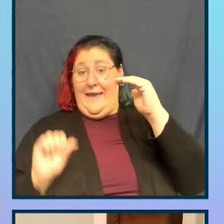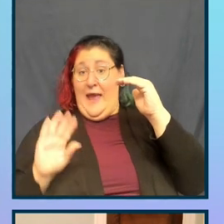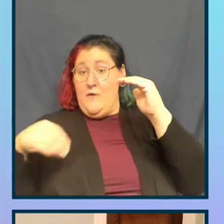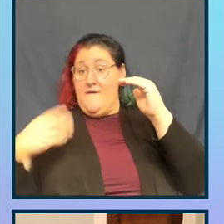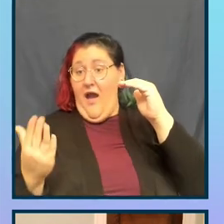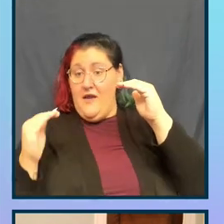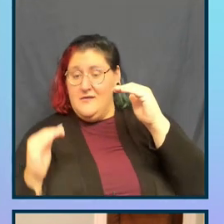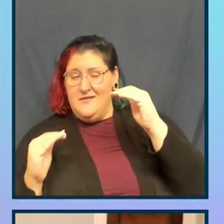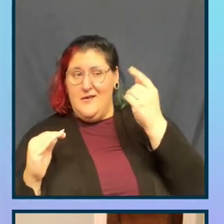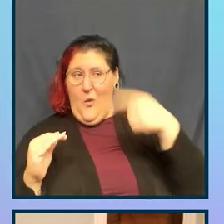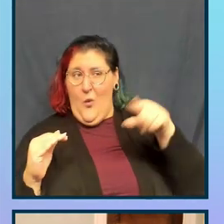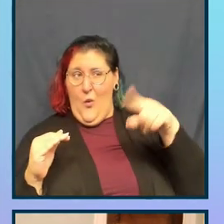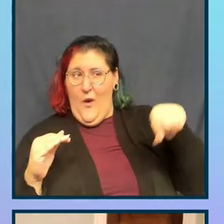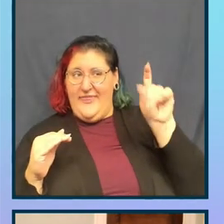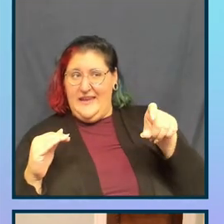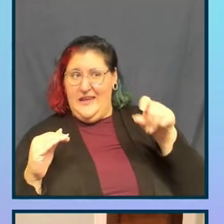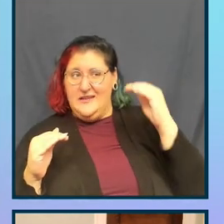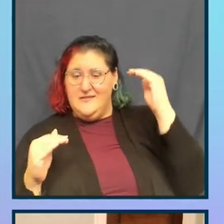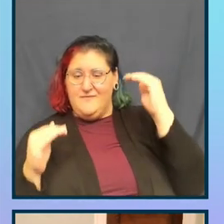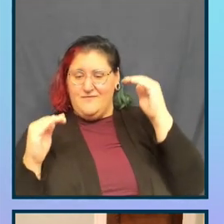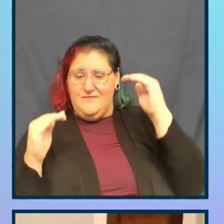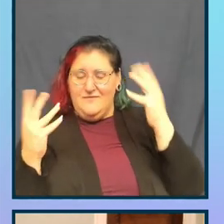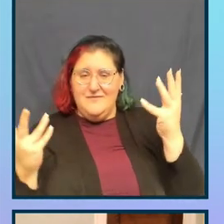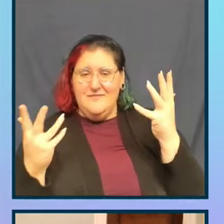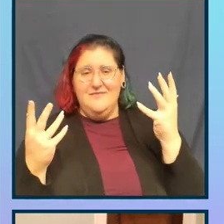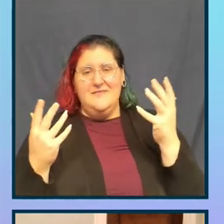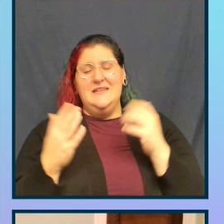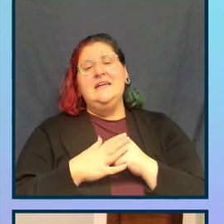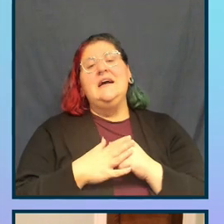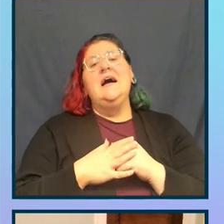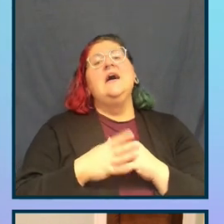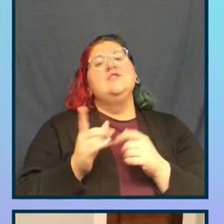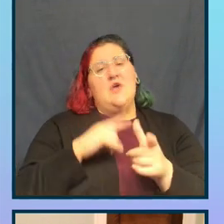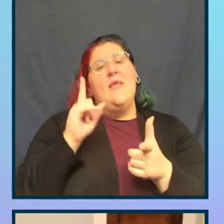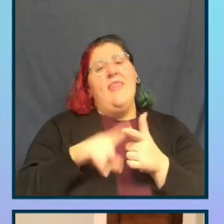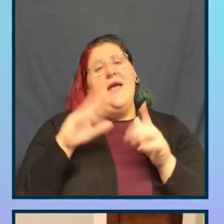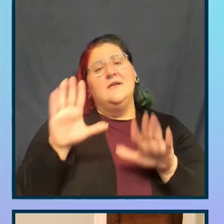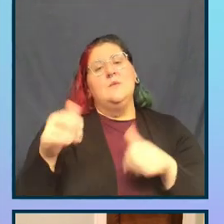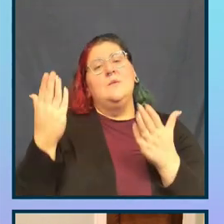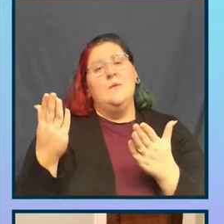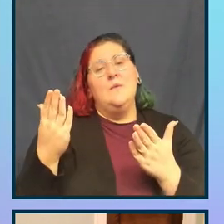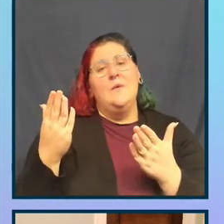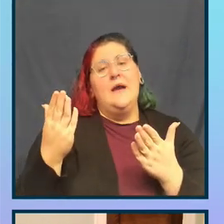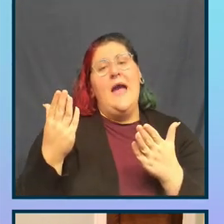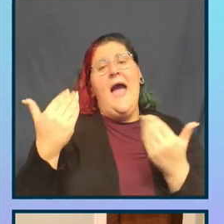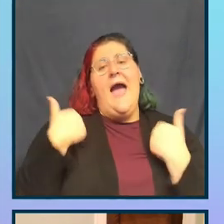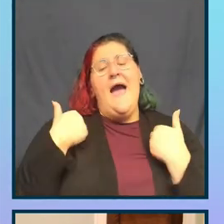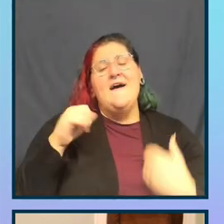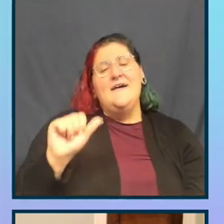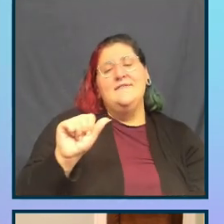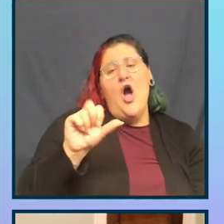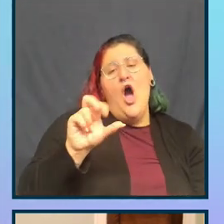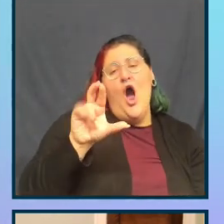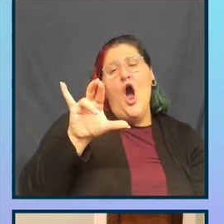web environment. Oops. And then ARIA was introduced. So to answer our previous